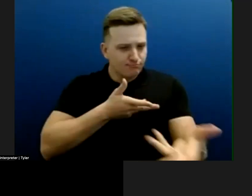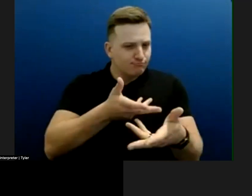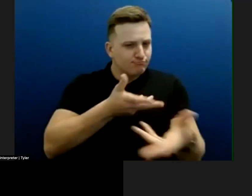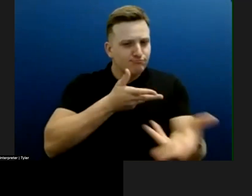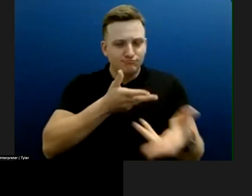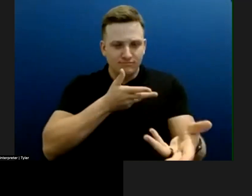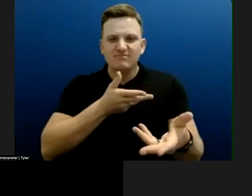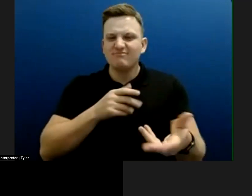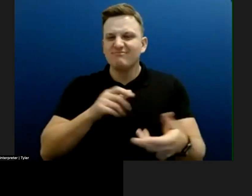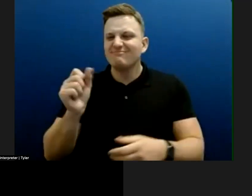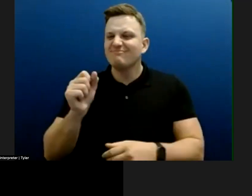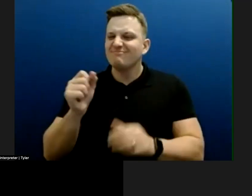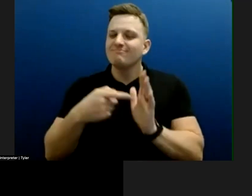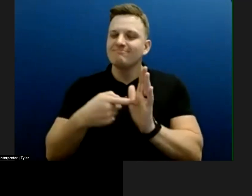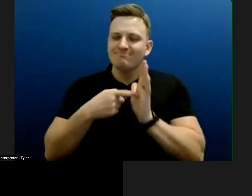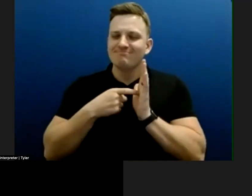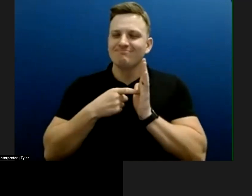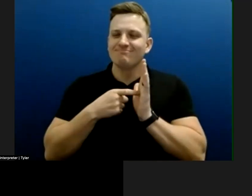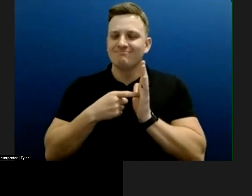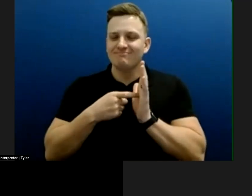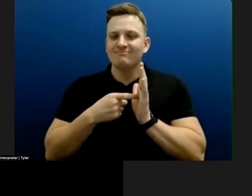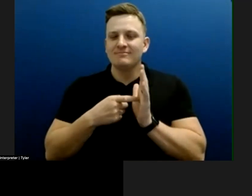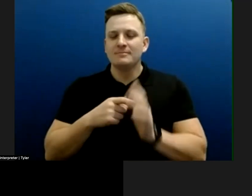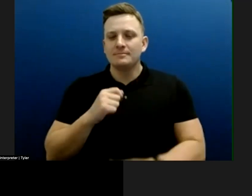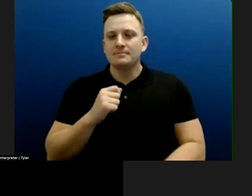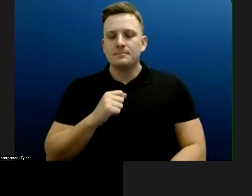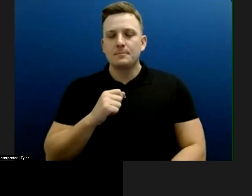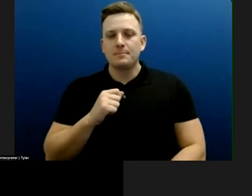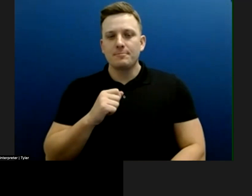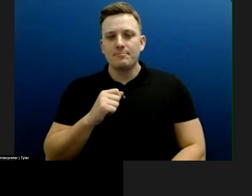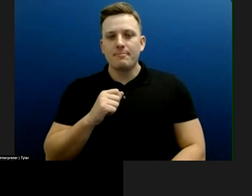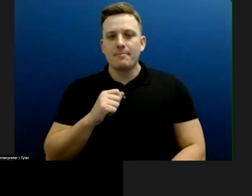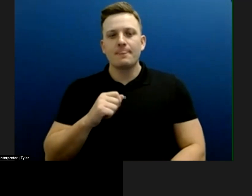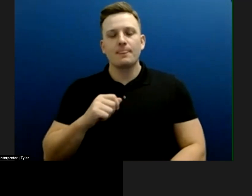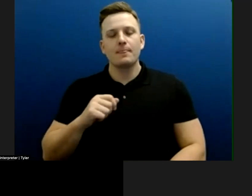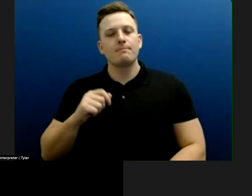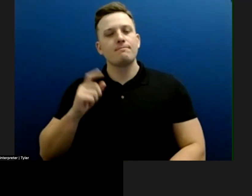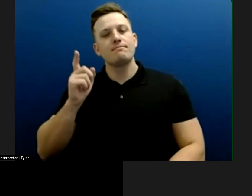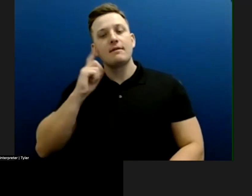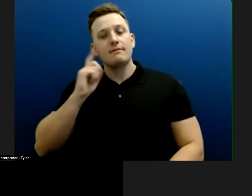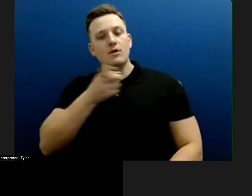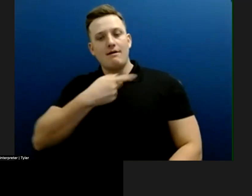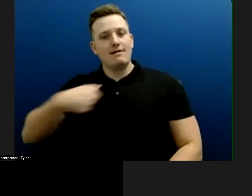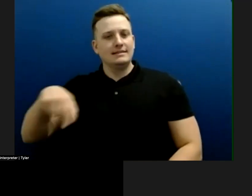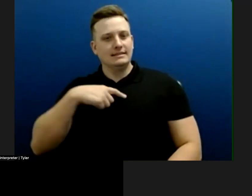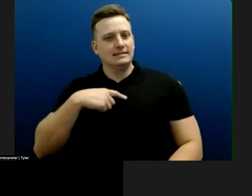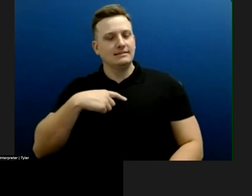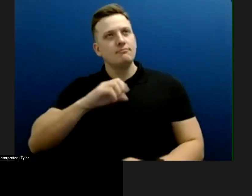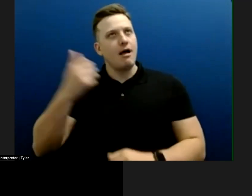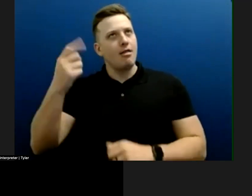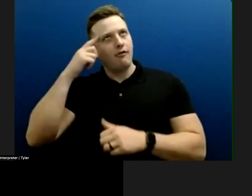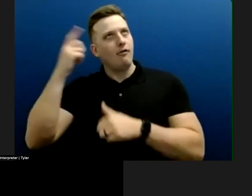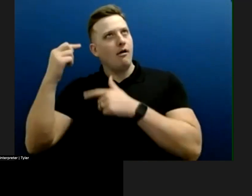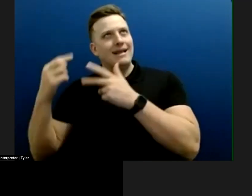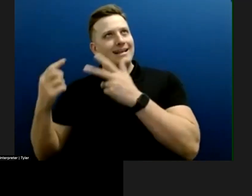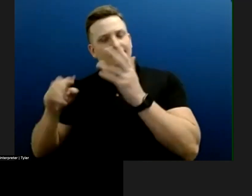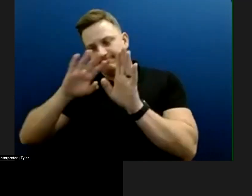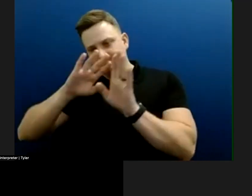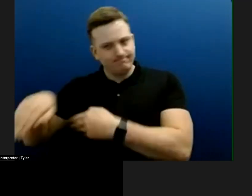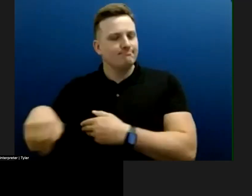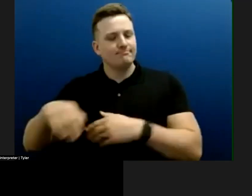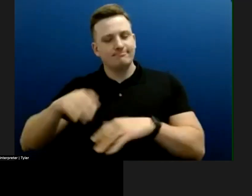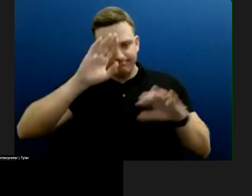an absolutely crucial concept for us. Teresa, a kind of linked